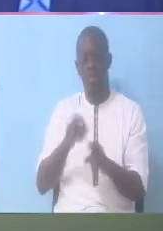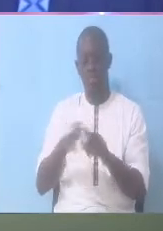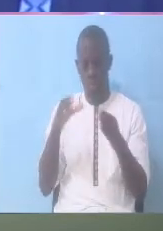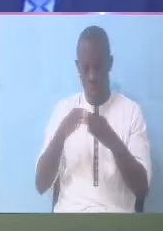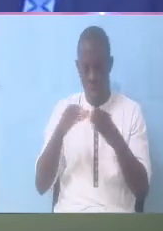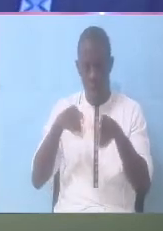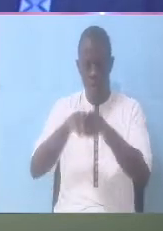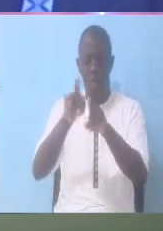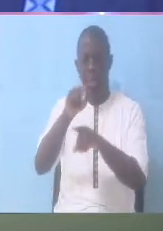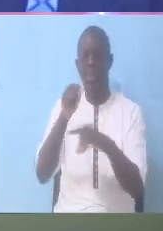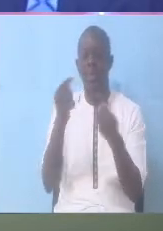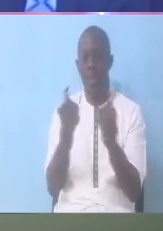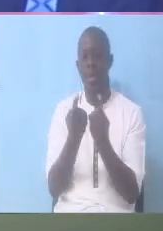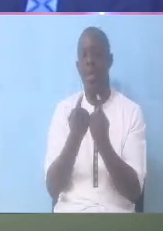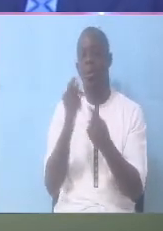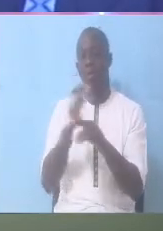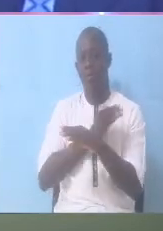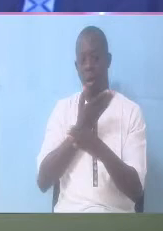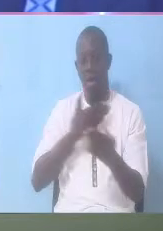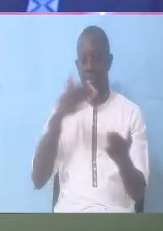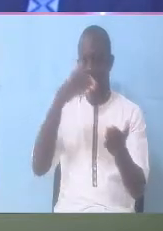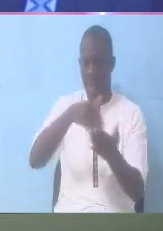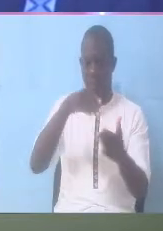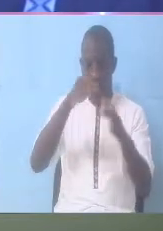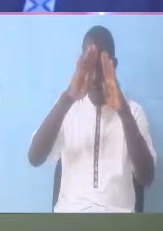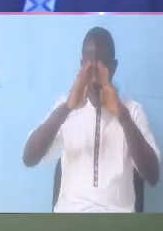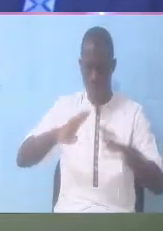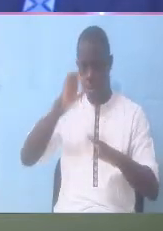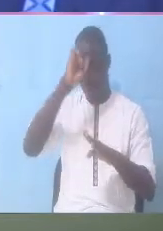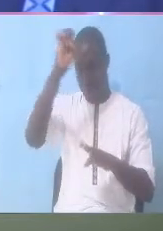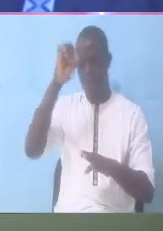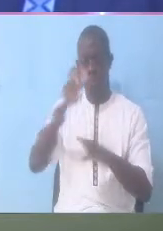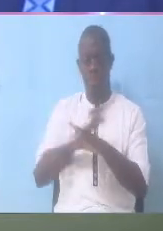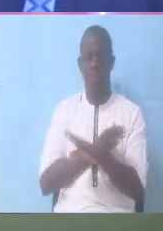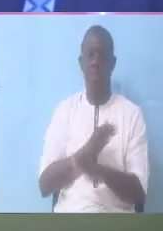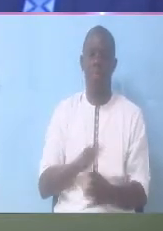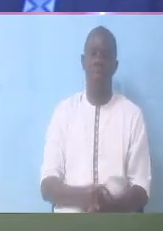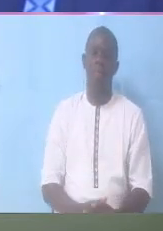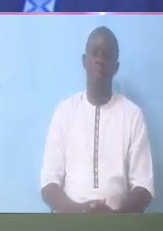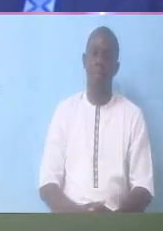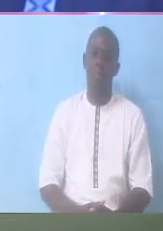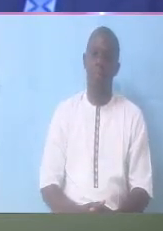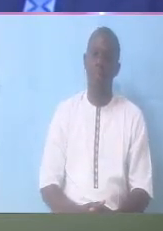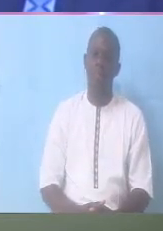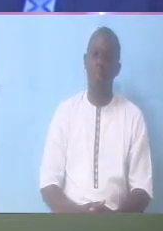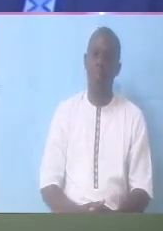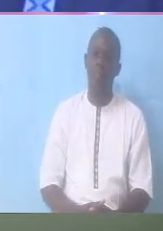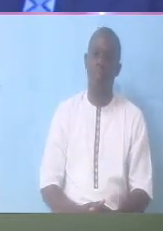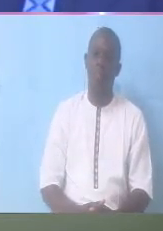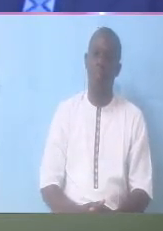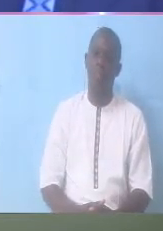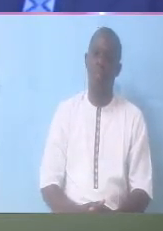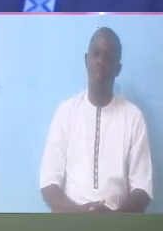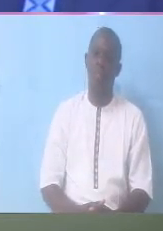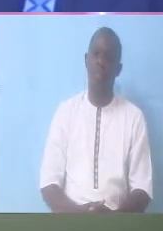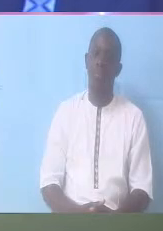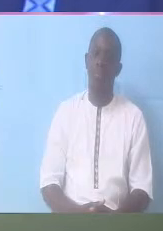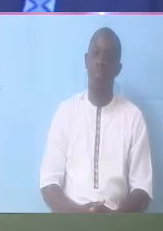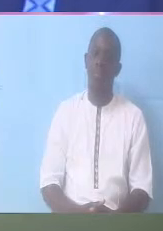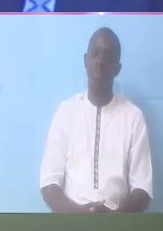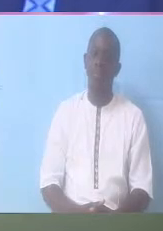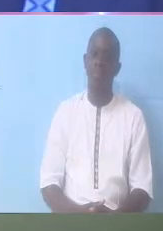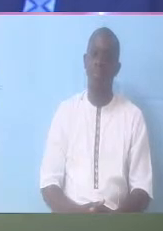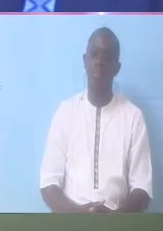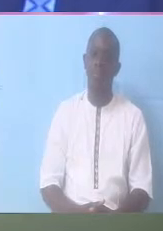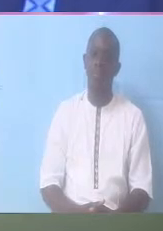nala anim video recording ne nata. Video aniole nata nyola purkana State House.